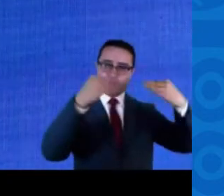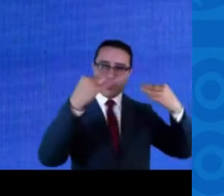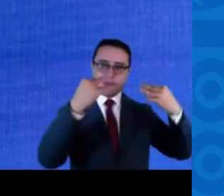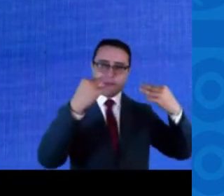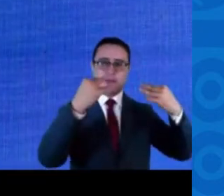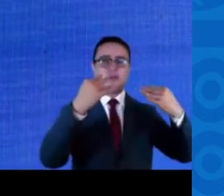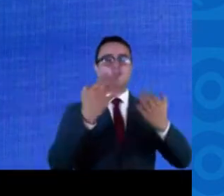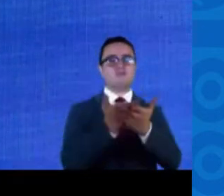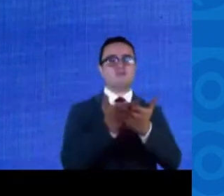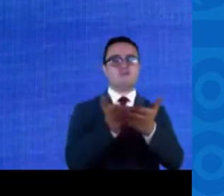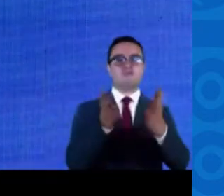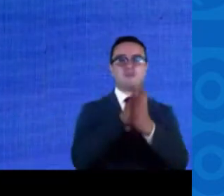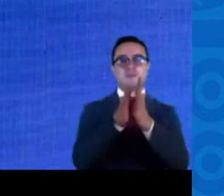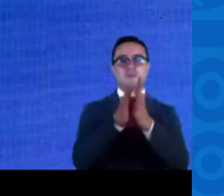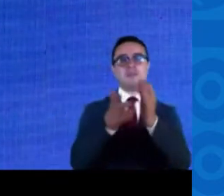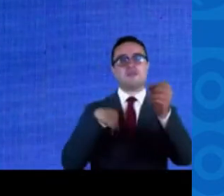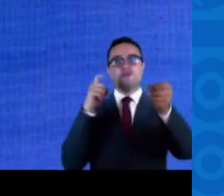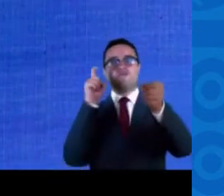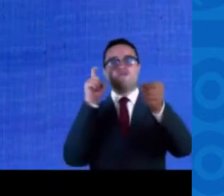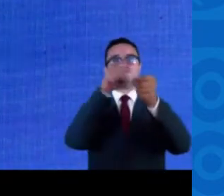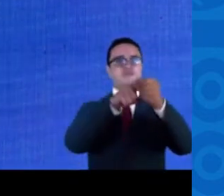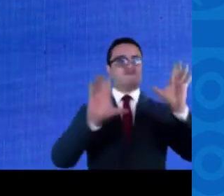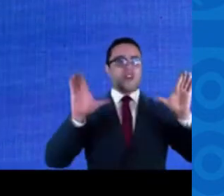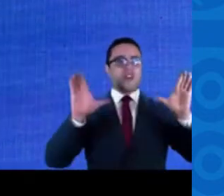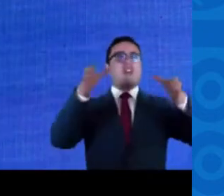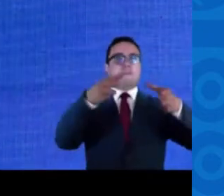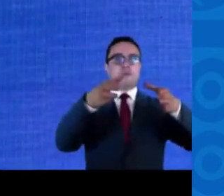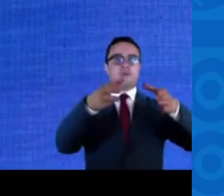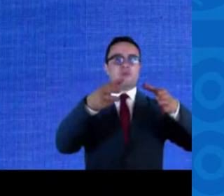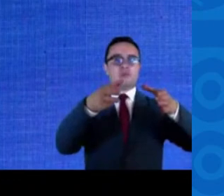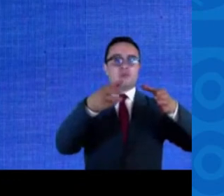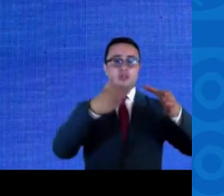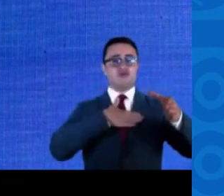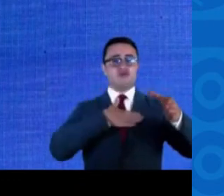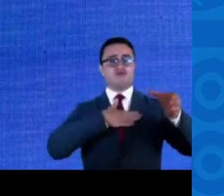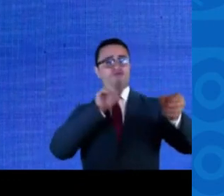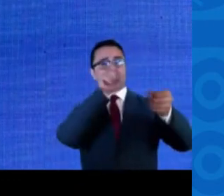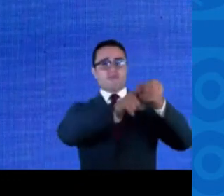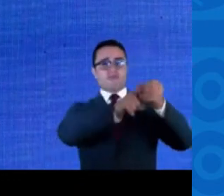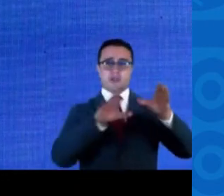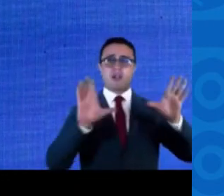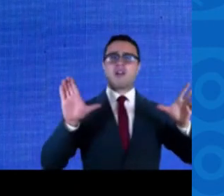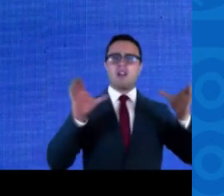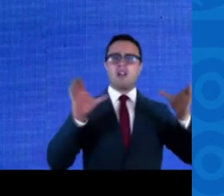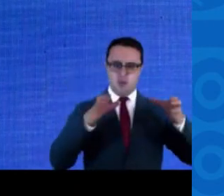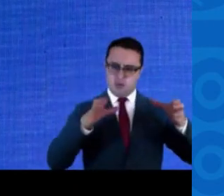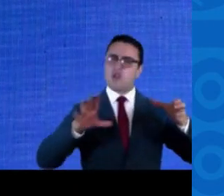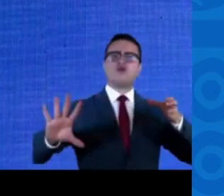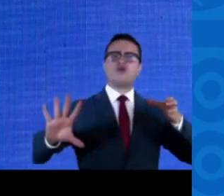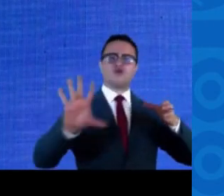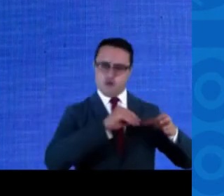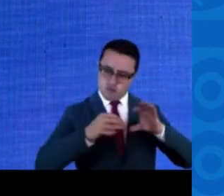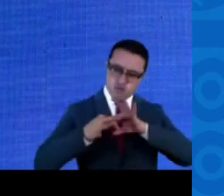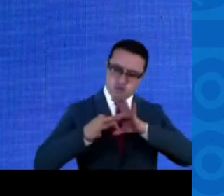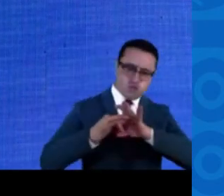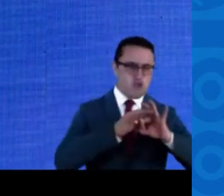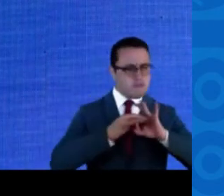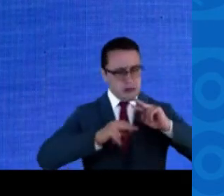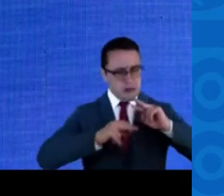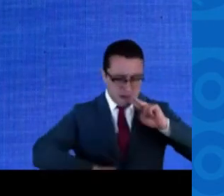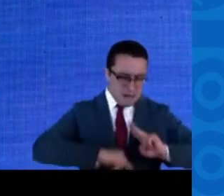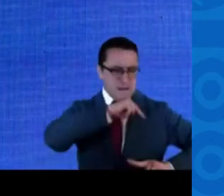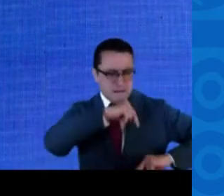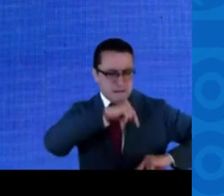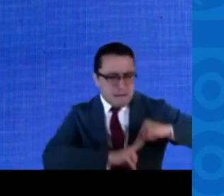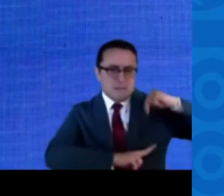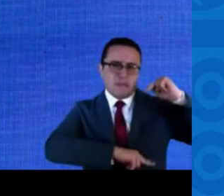accompany us virtually are saying we are a part of a team. We are a part of a team that builds together.